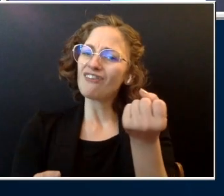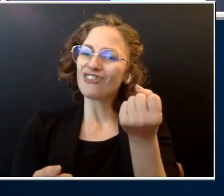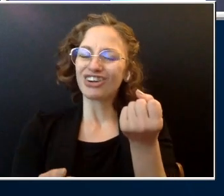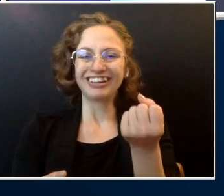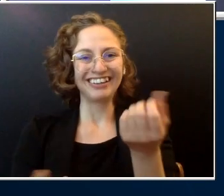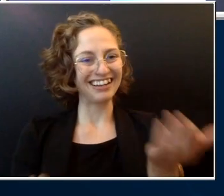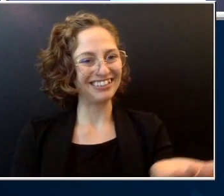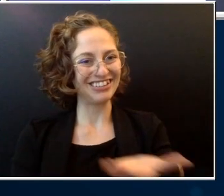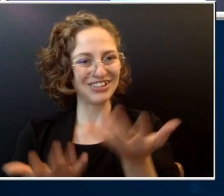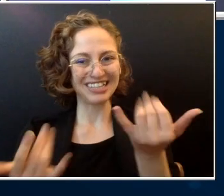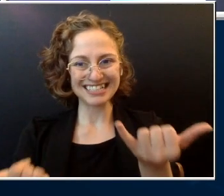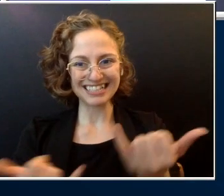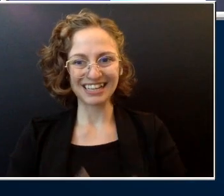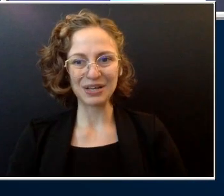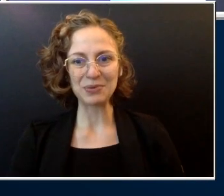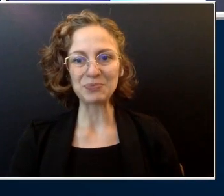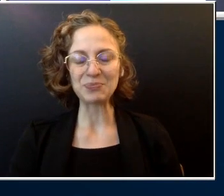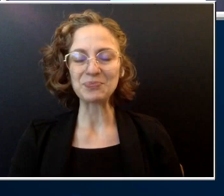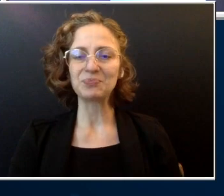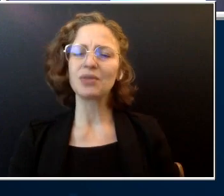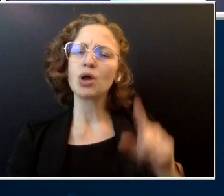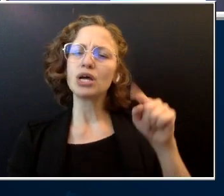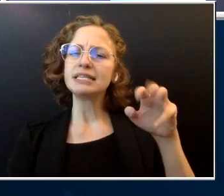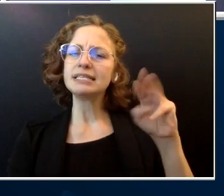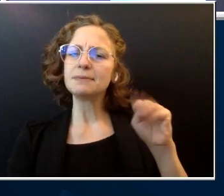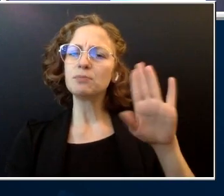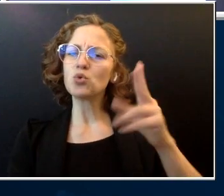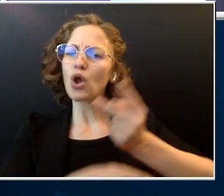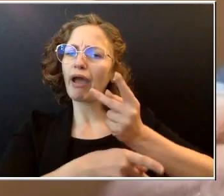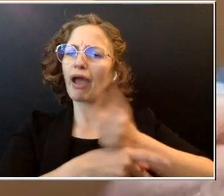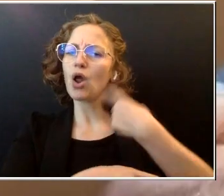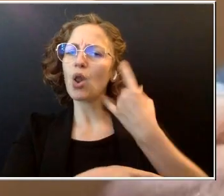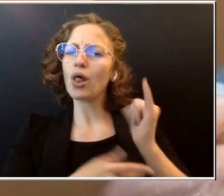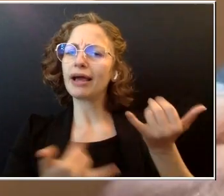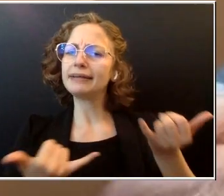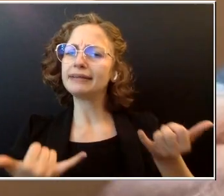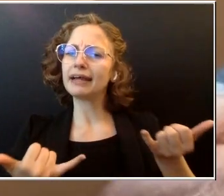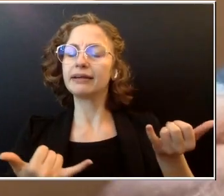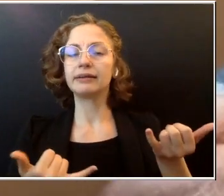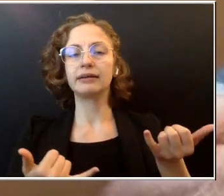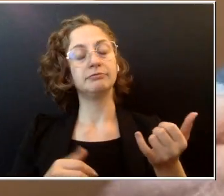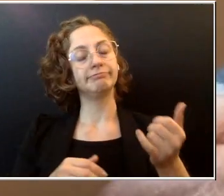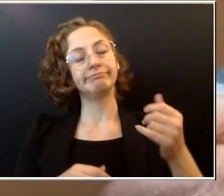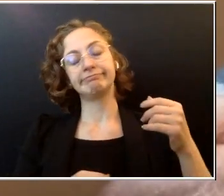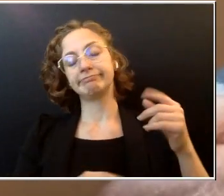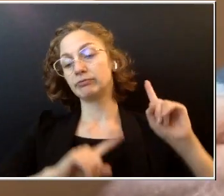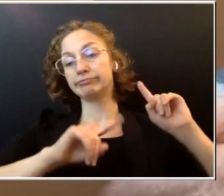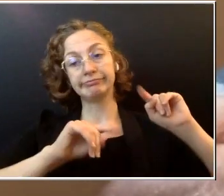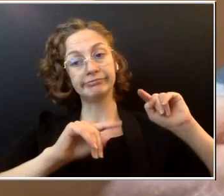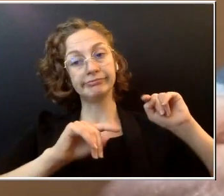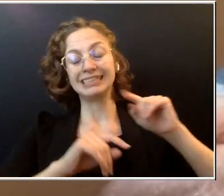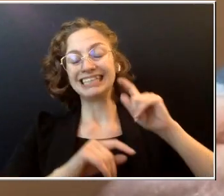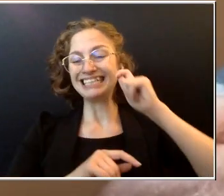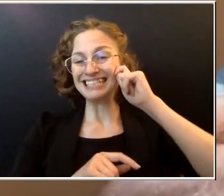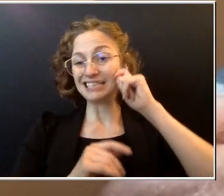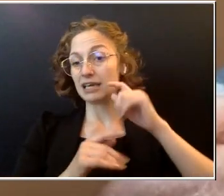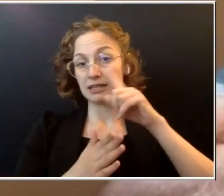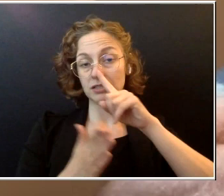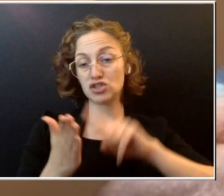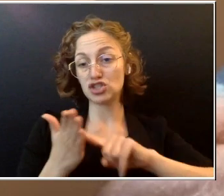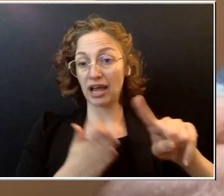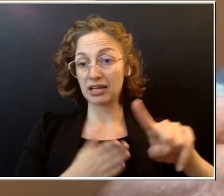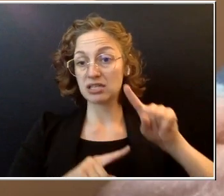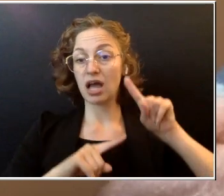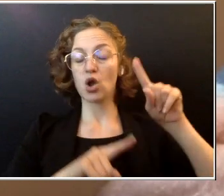you these days? Regular skin checks. I go to the dermatologist every 3 months and still see Doolittle